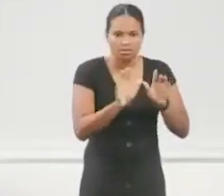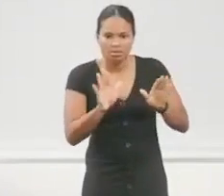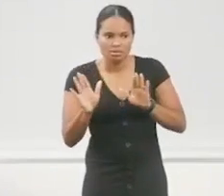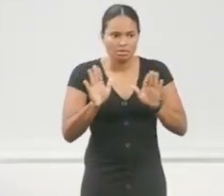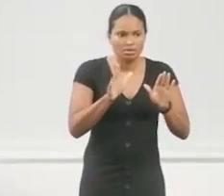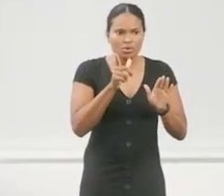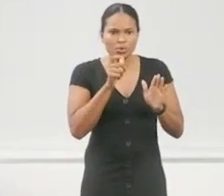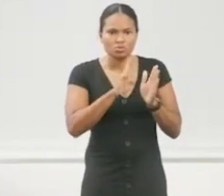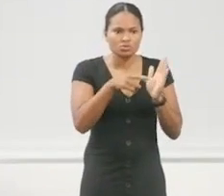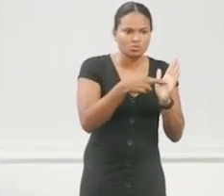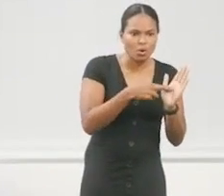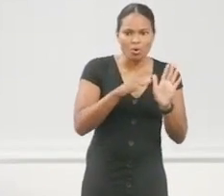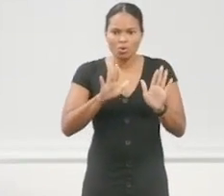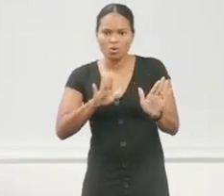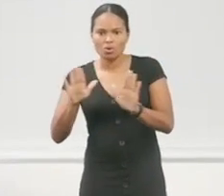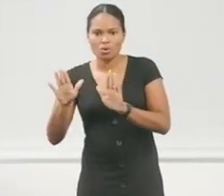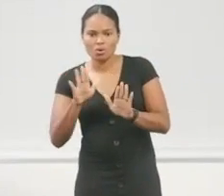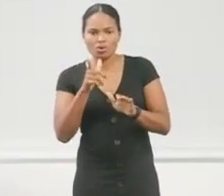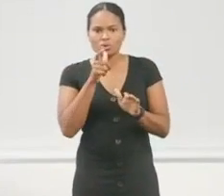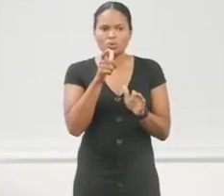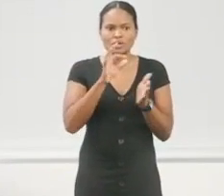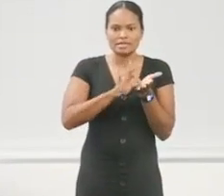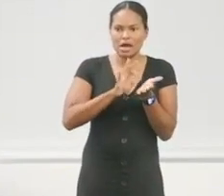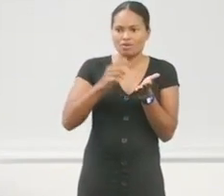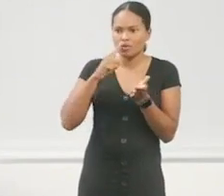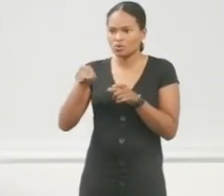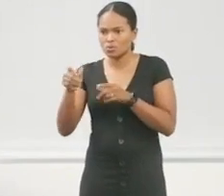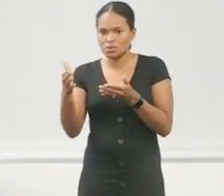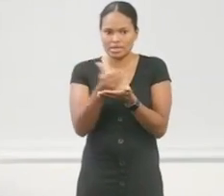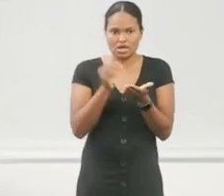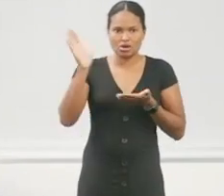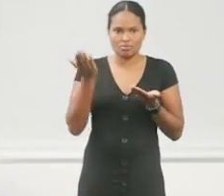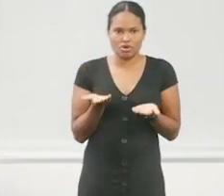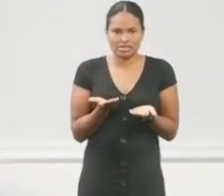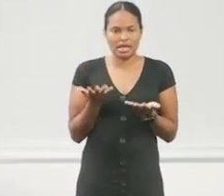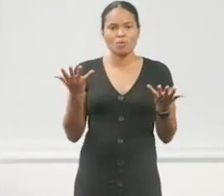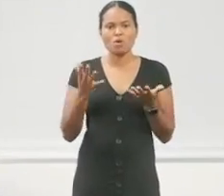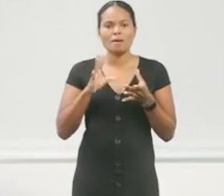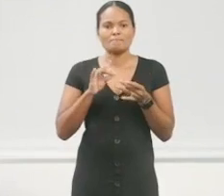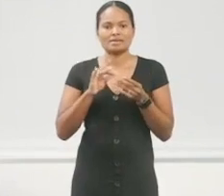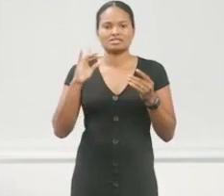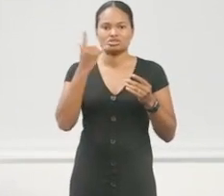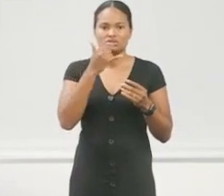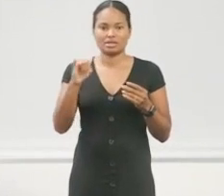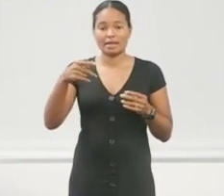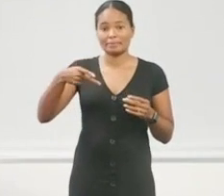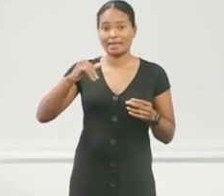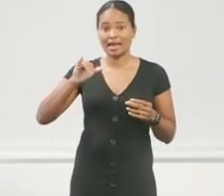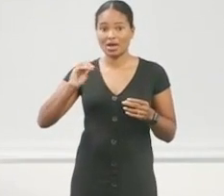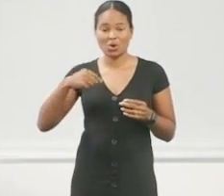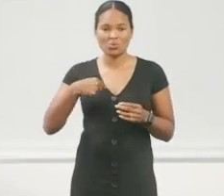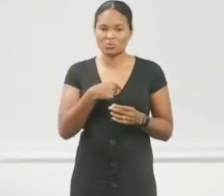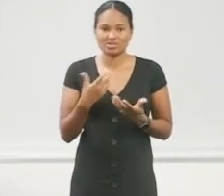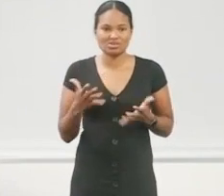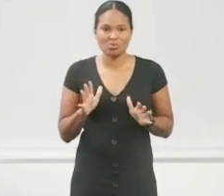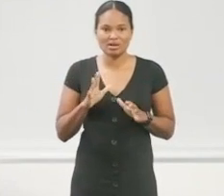who's been accounted for and who has not, and then what the messaging looks like. And as PIOs, we're not there to be your spokespeople,